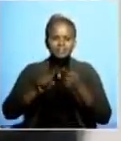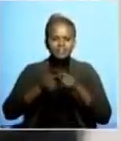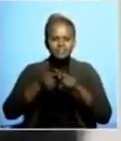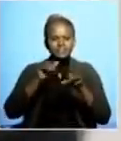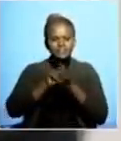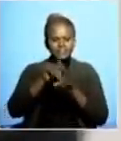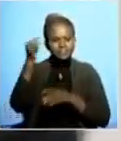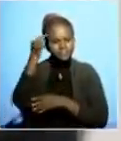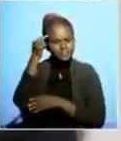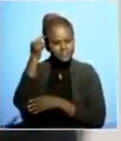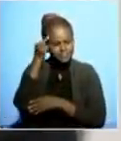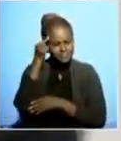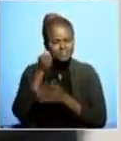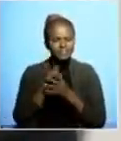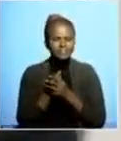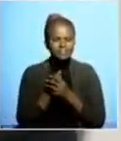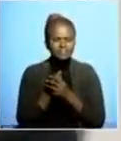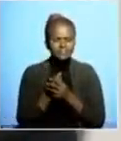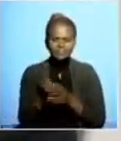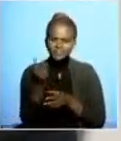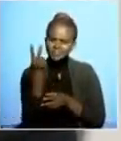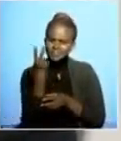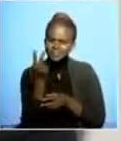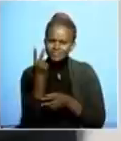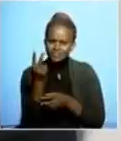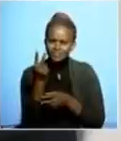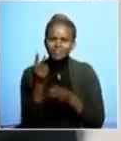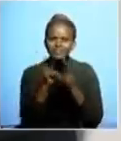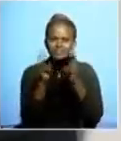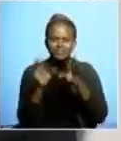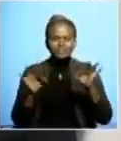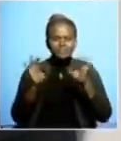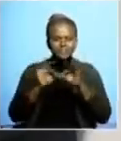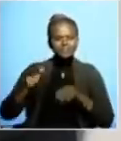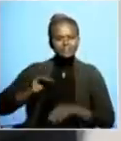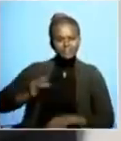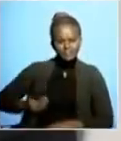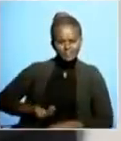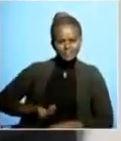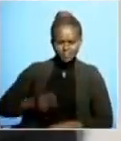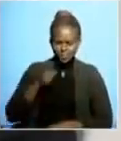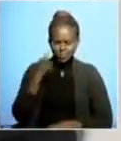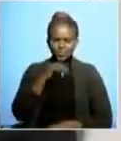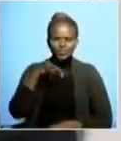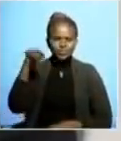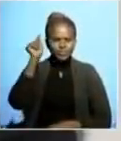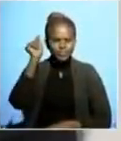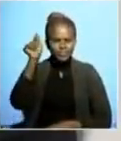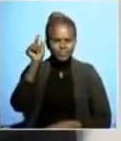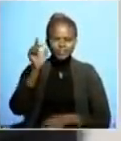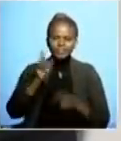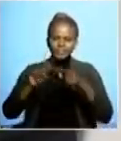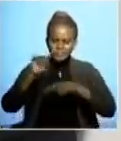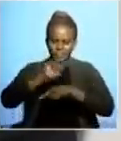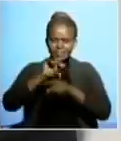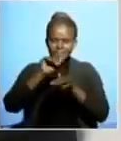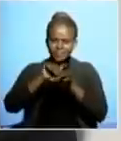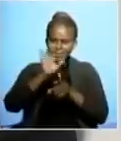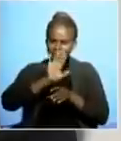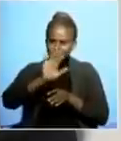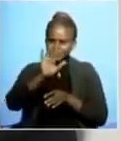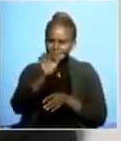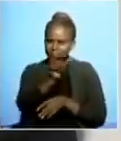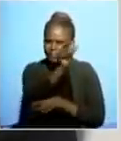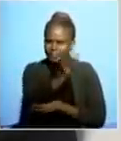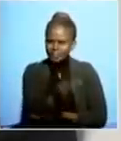government, two distinguished ladies that are being sworn in today in your own